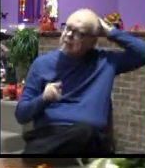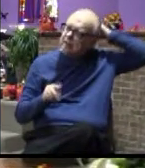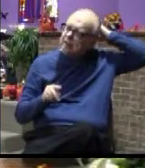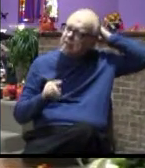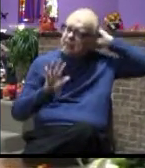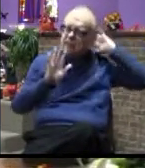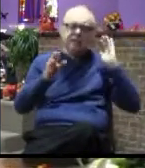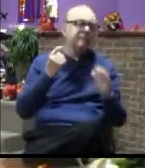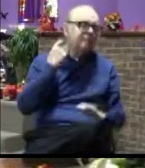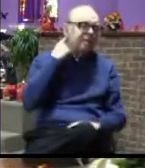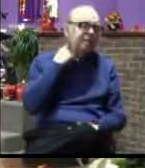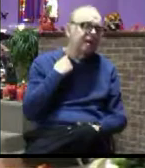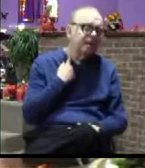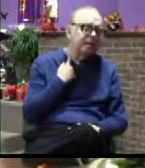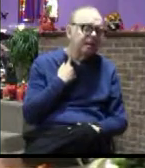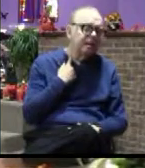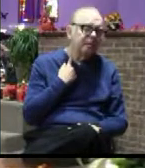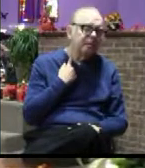His neck.